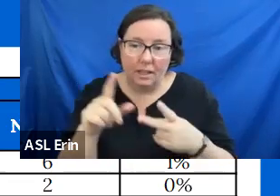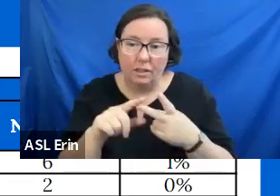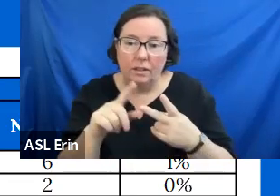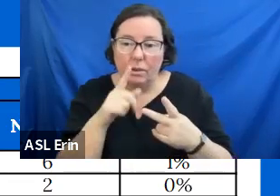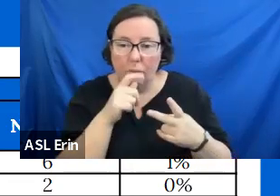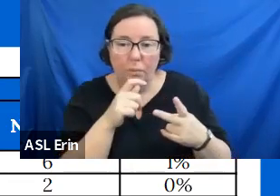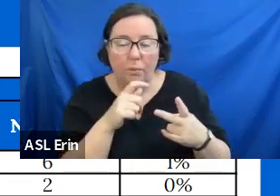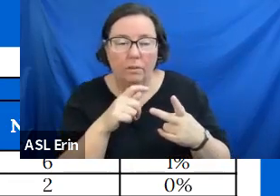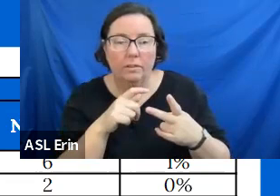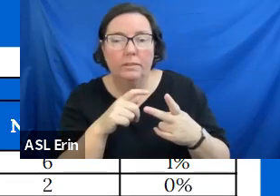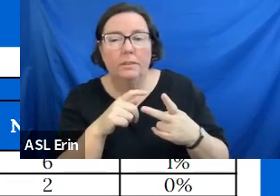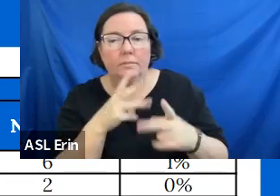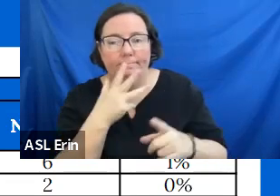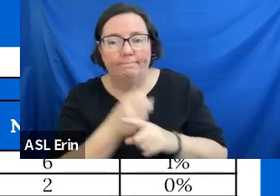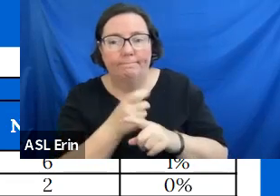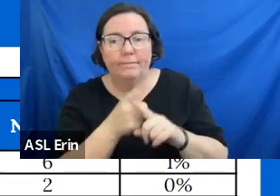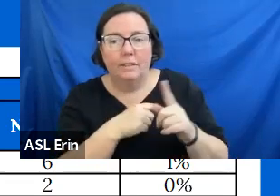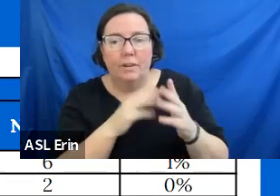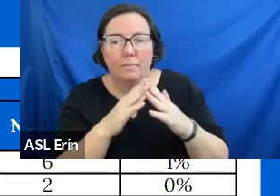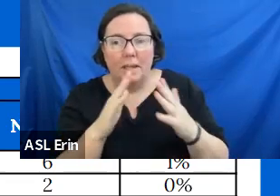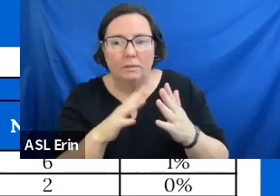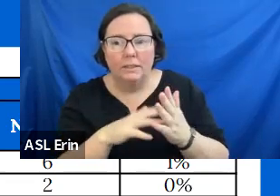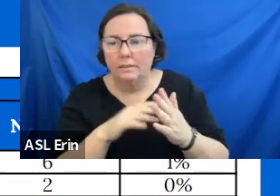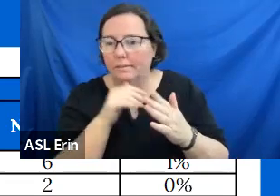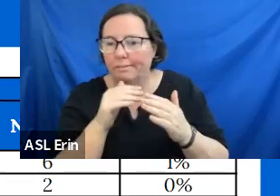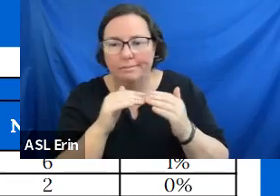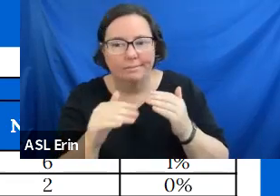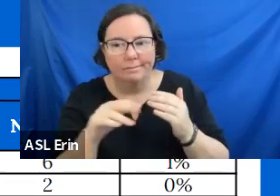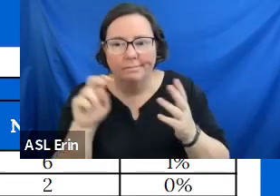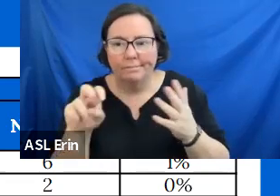are impacted by housing fragility. So